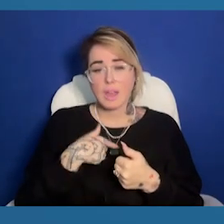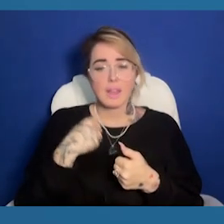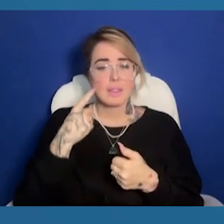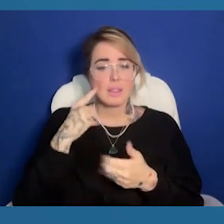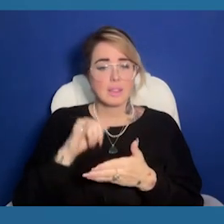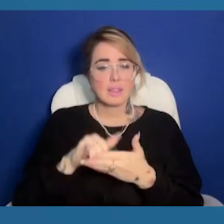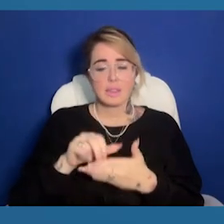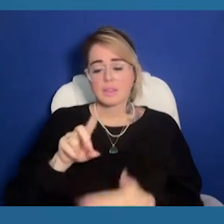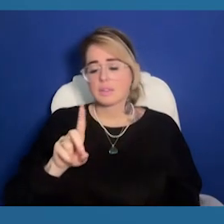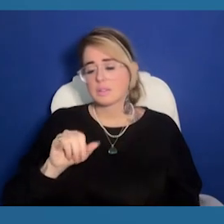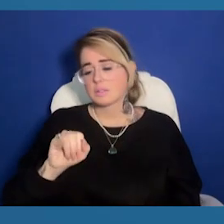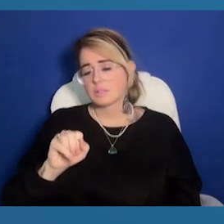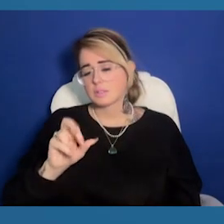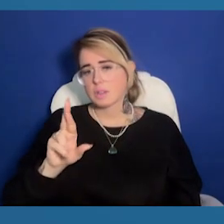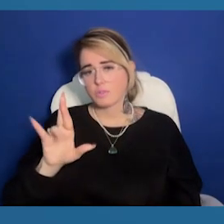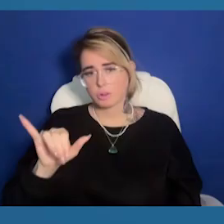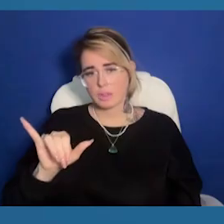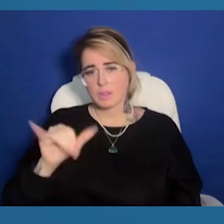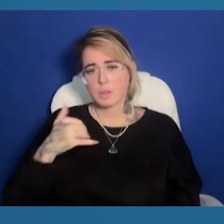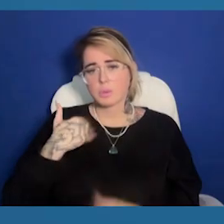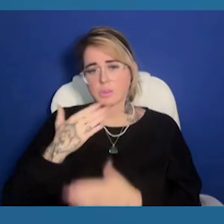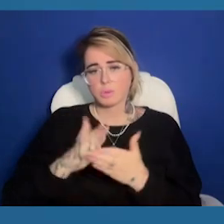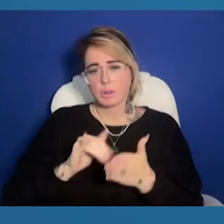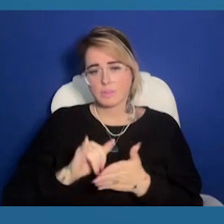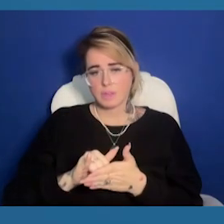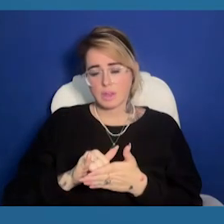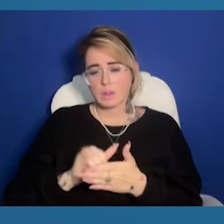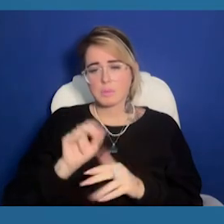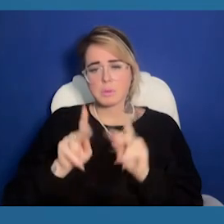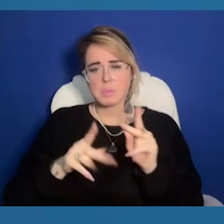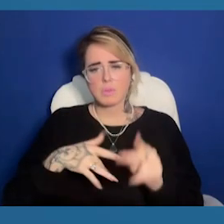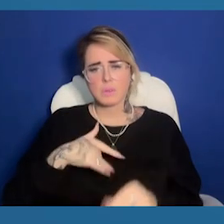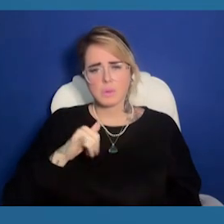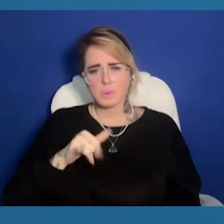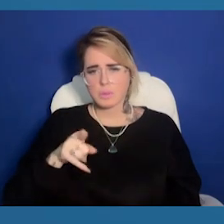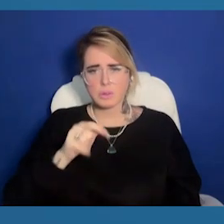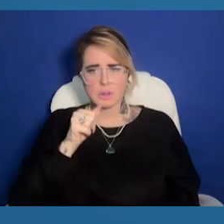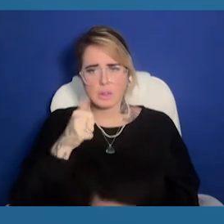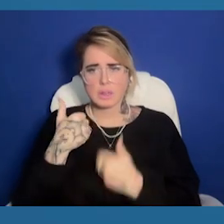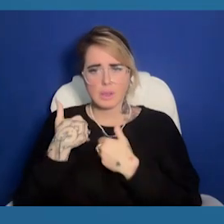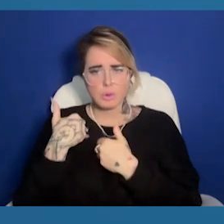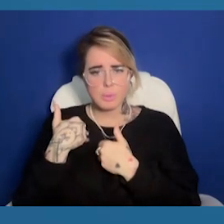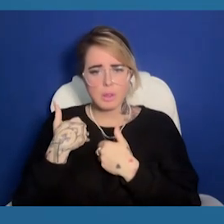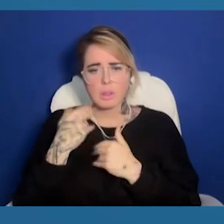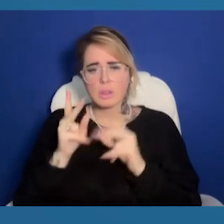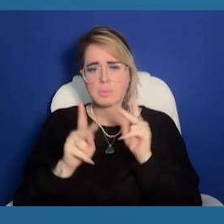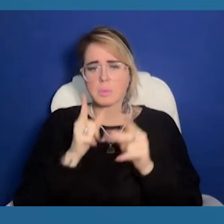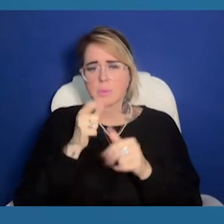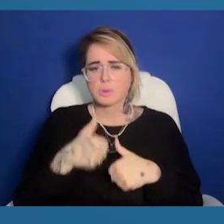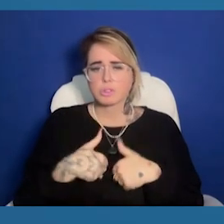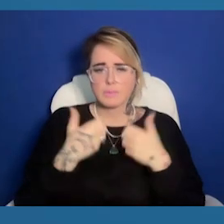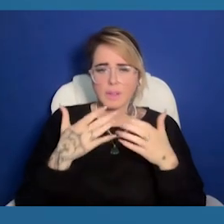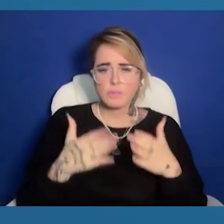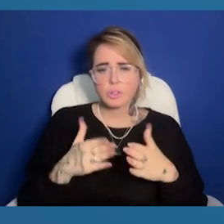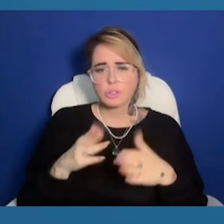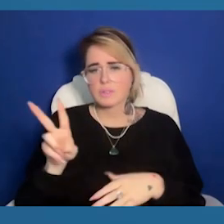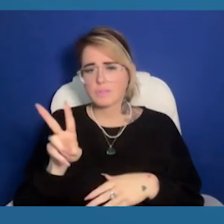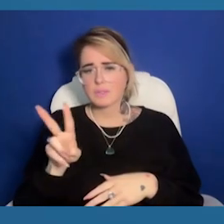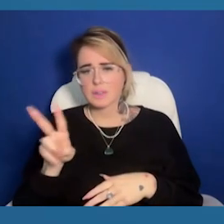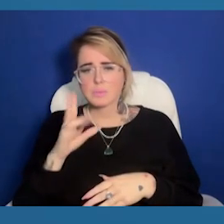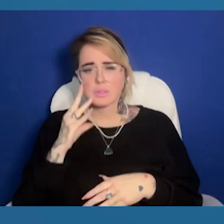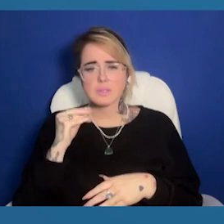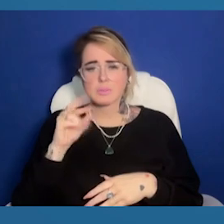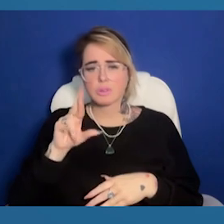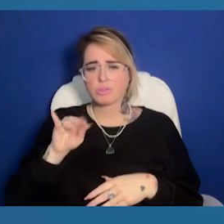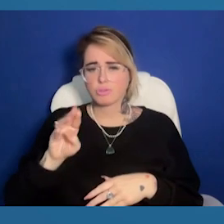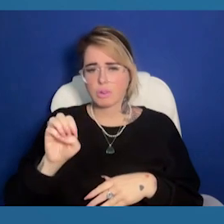was part of that the perception was that people were not being held accountable, that our survivors and victims of crime were not getting